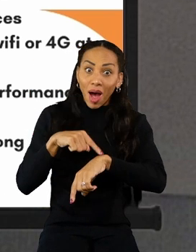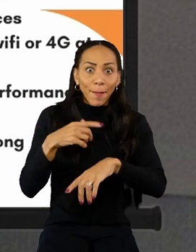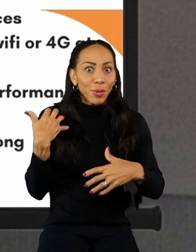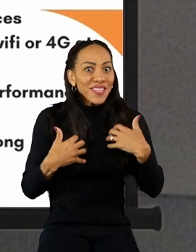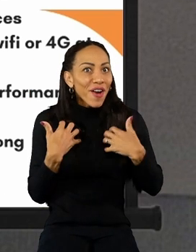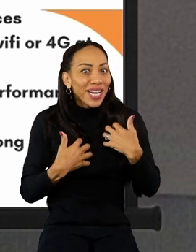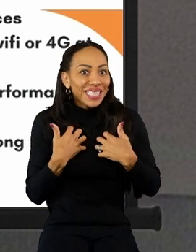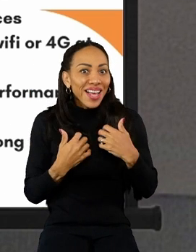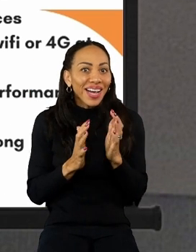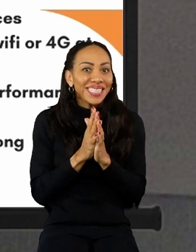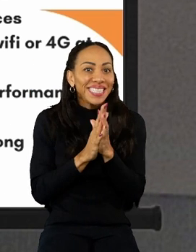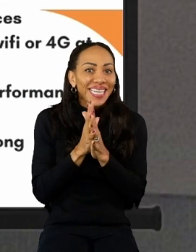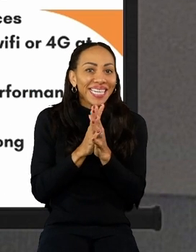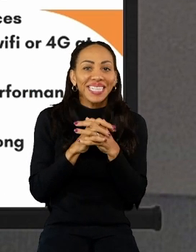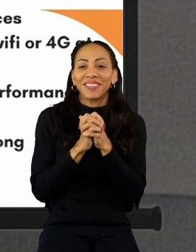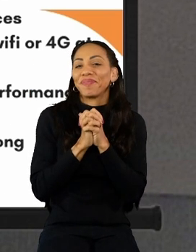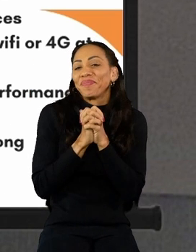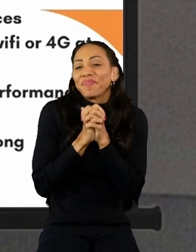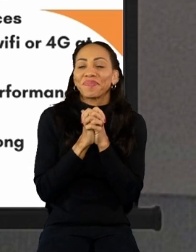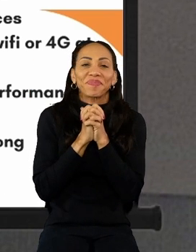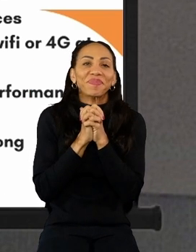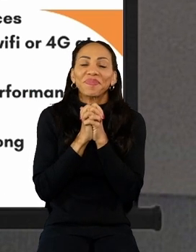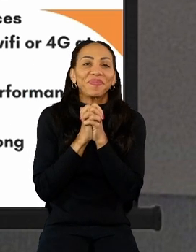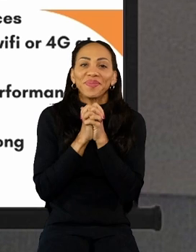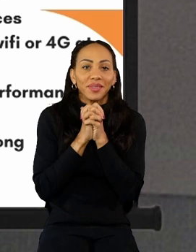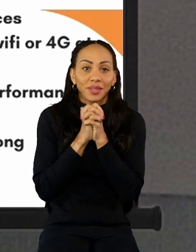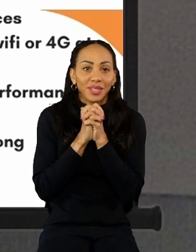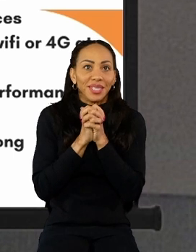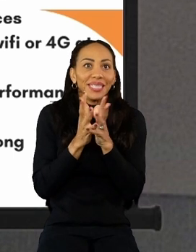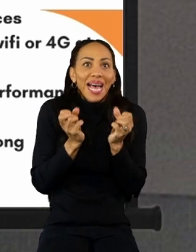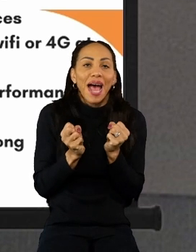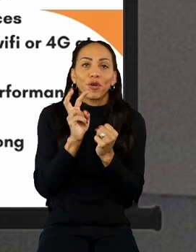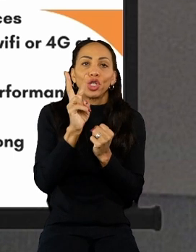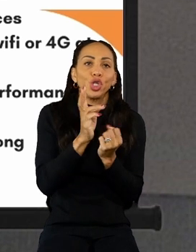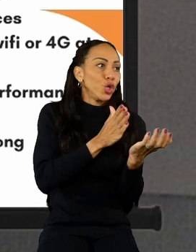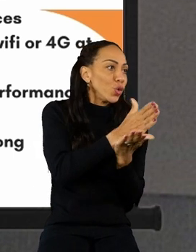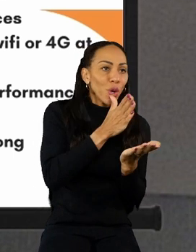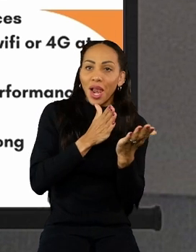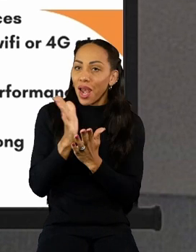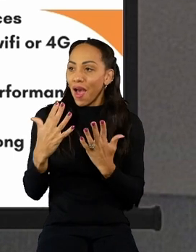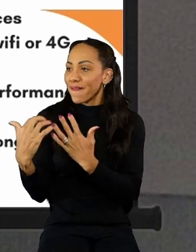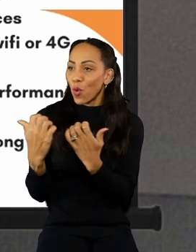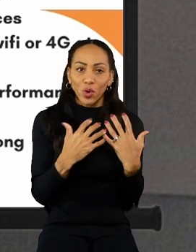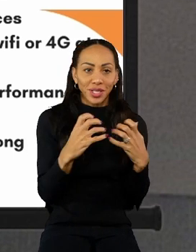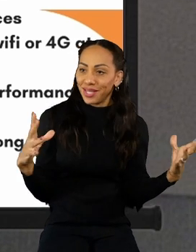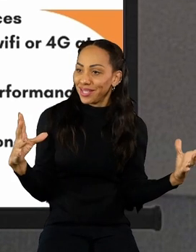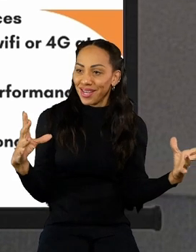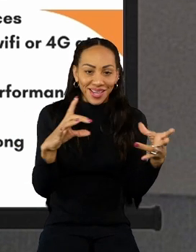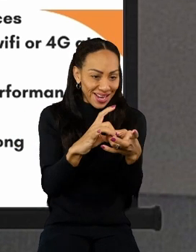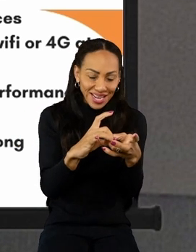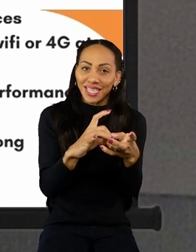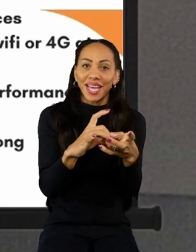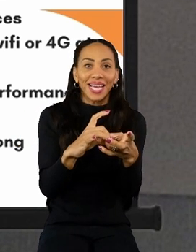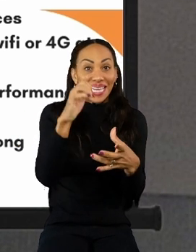But it was a very exciting moment for us. And it was really exciting to have that sense of two